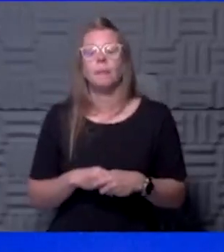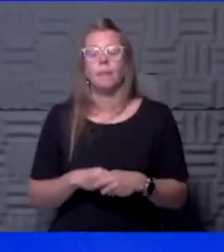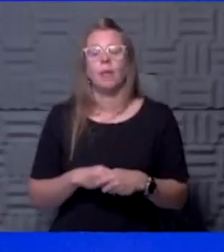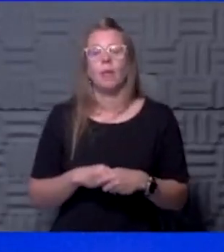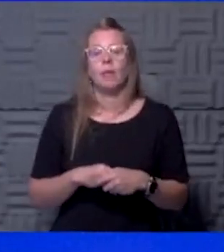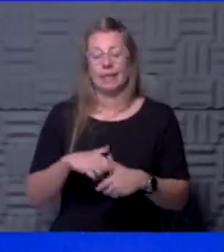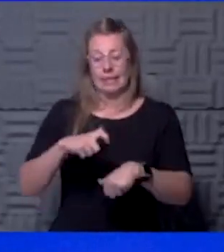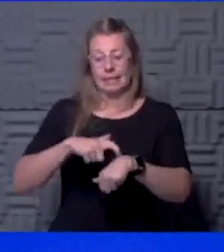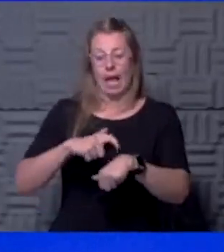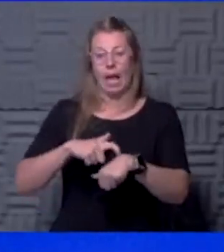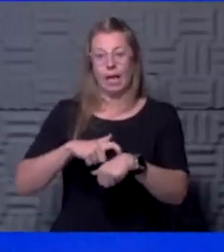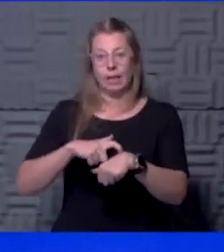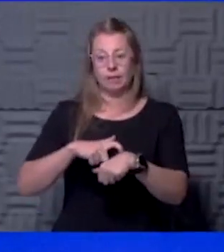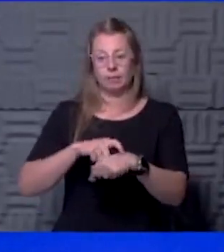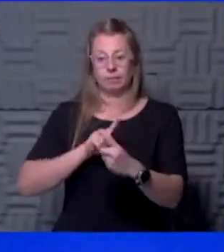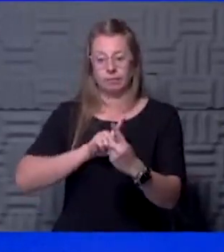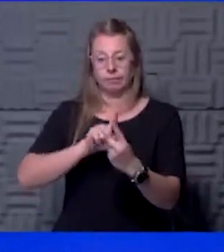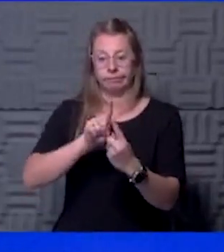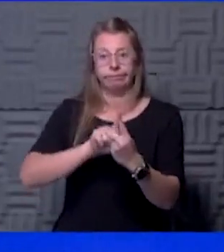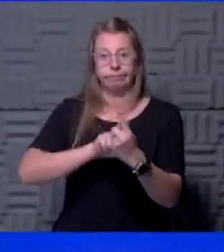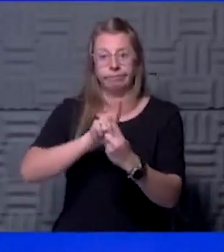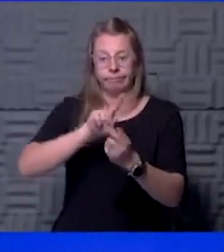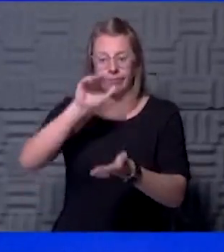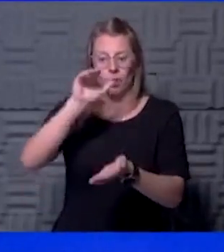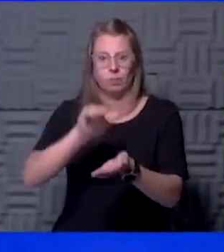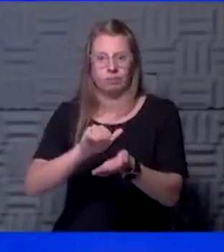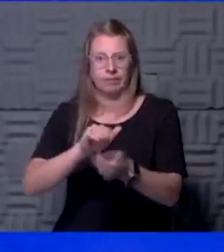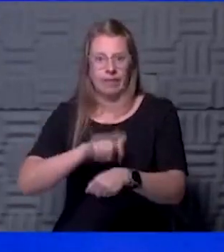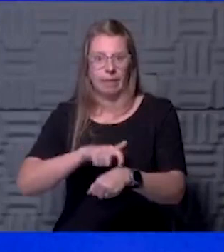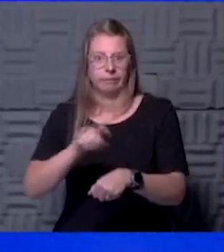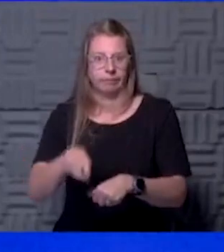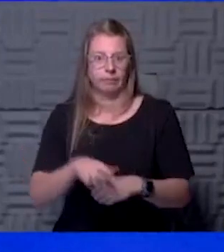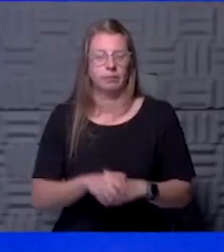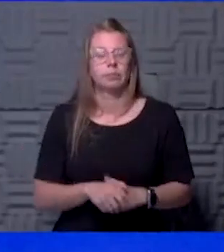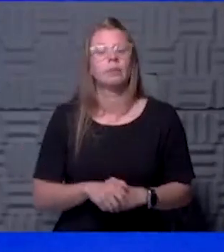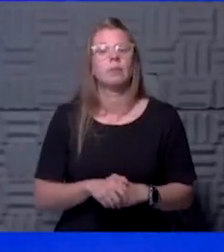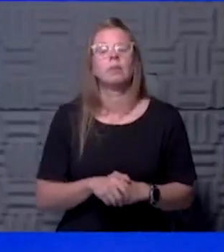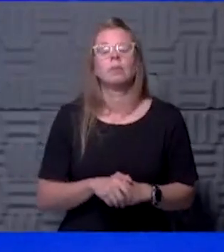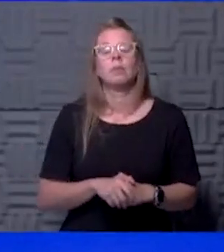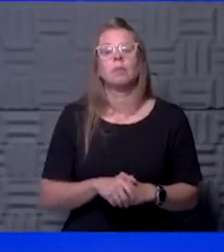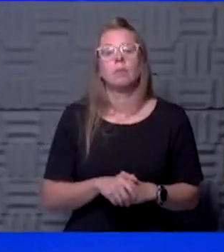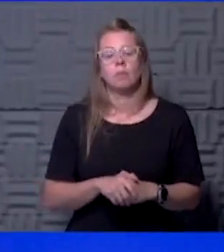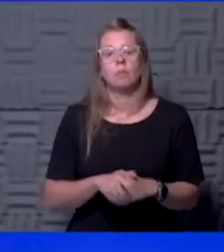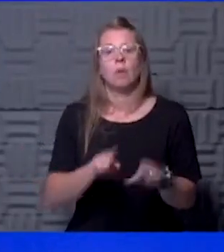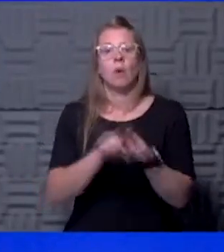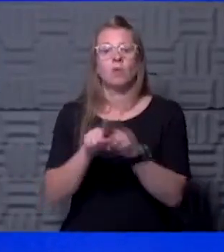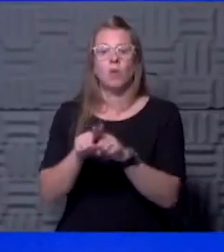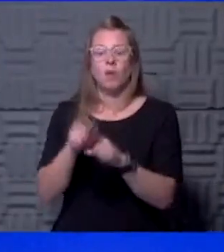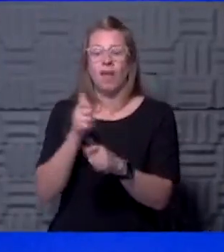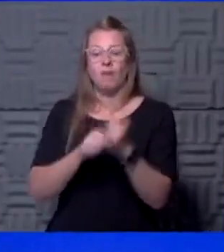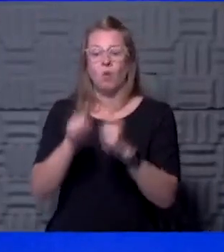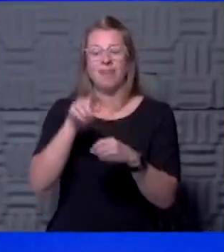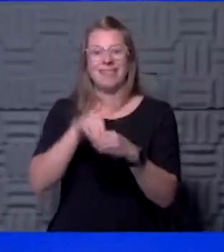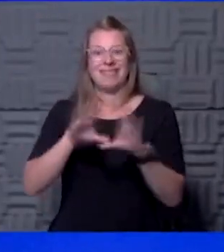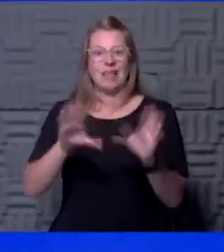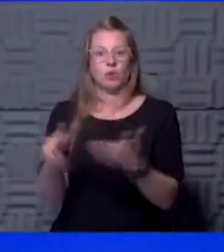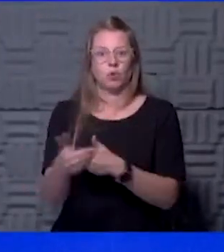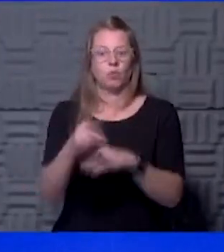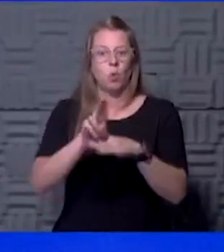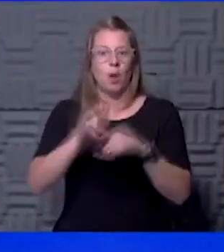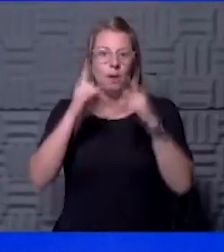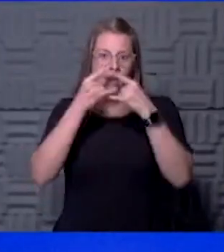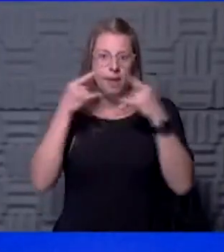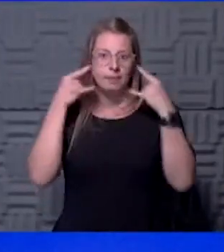decreasing that amount of time in that close proximity as much as possible. And again, having everybody in that classroom wear the mask also.